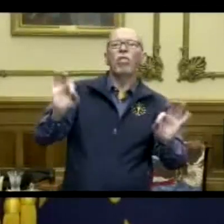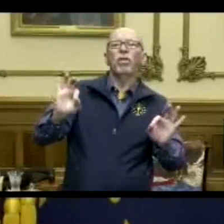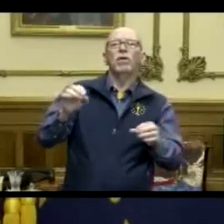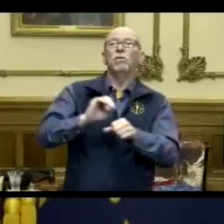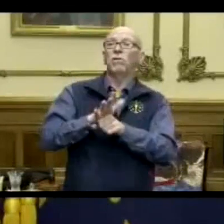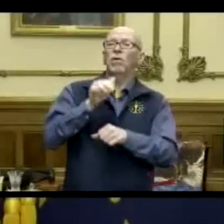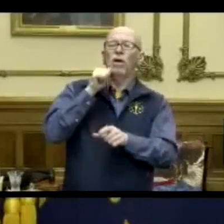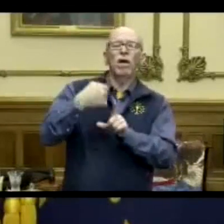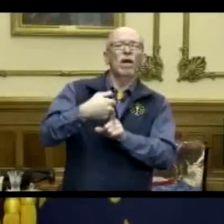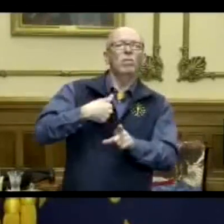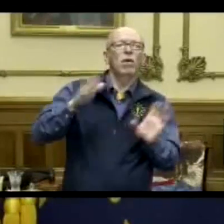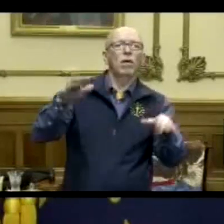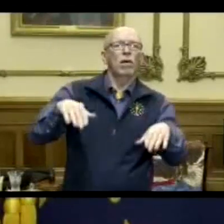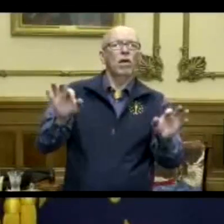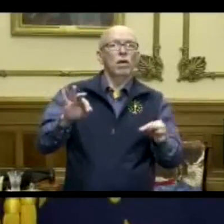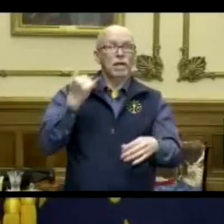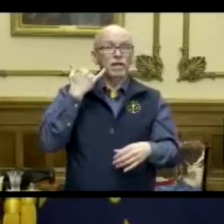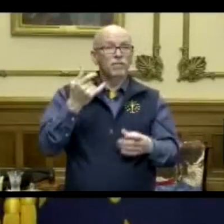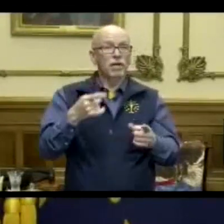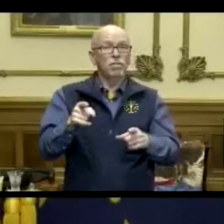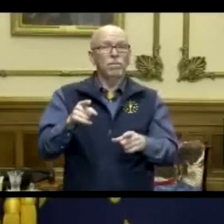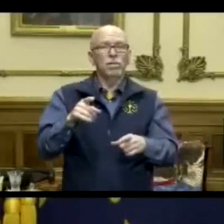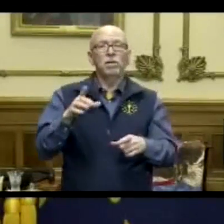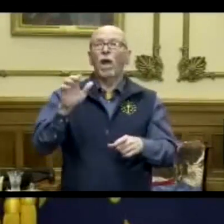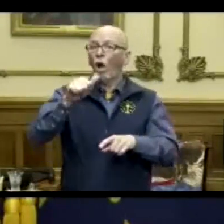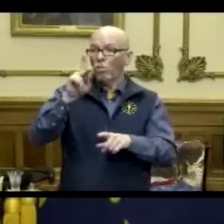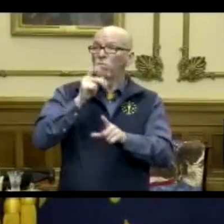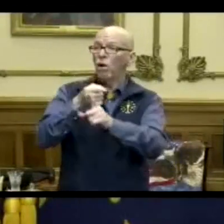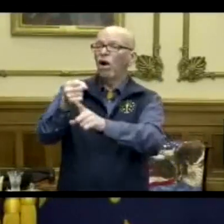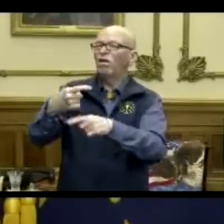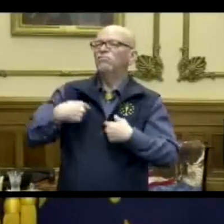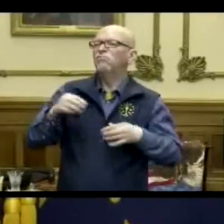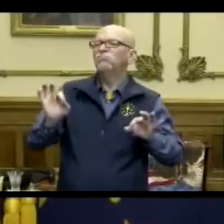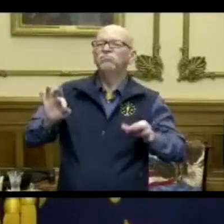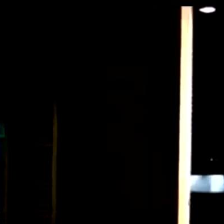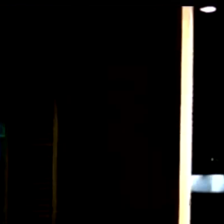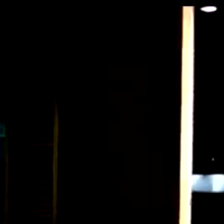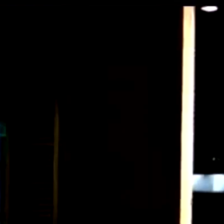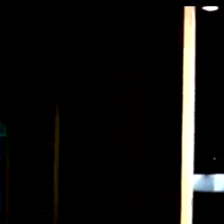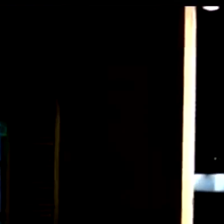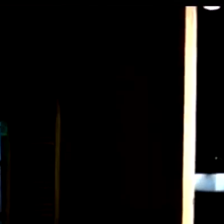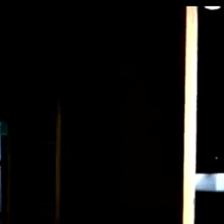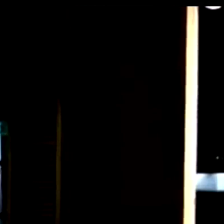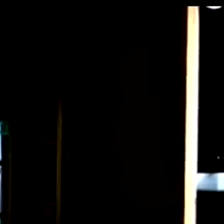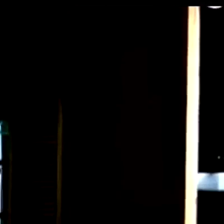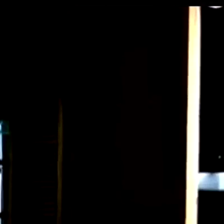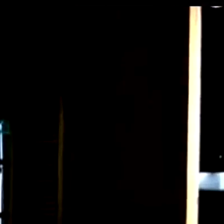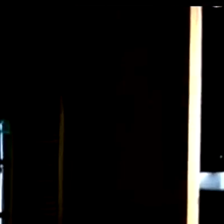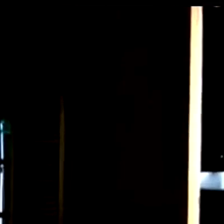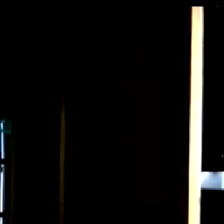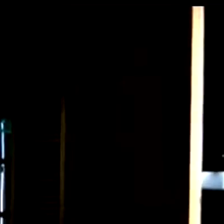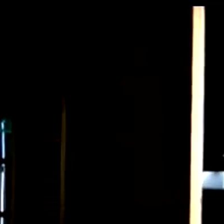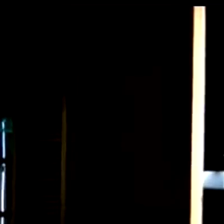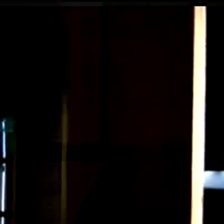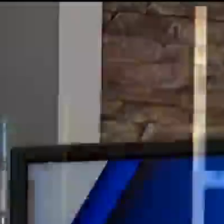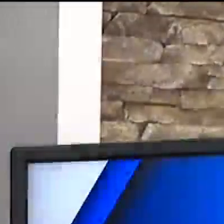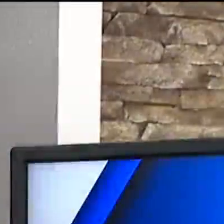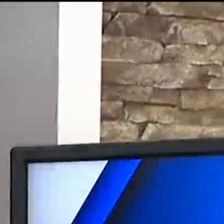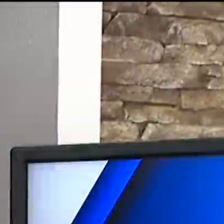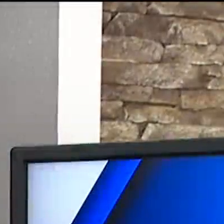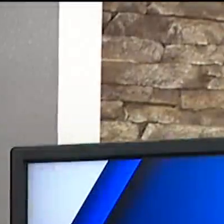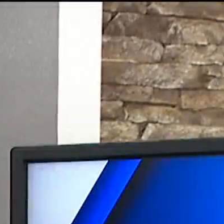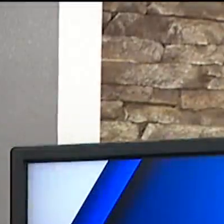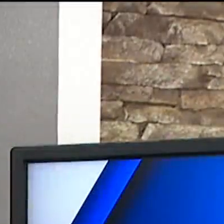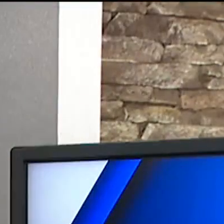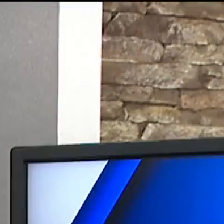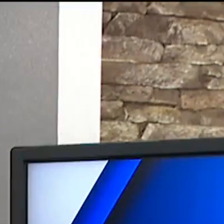them like it does others, then we may slip. Courtney Crown, Fox 59 News. Now